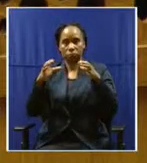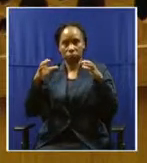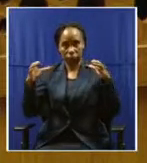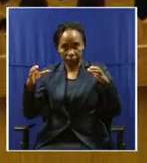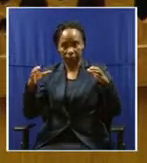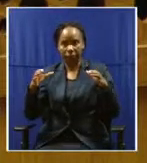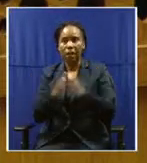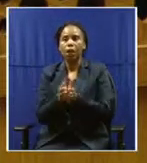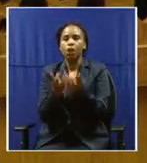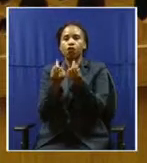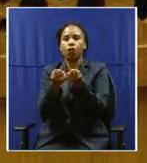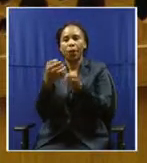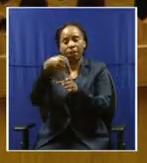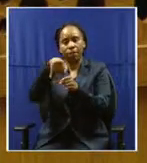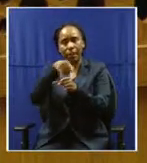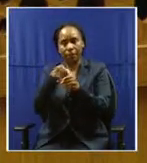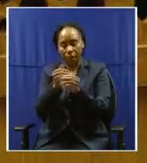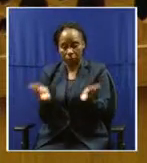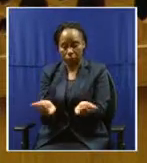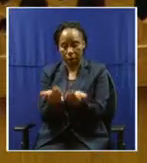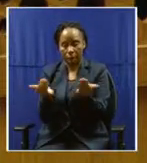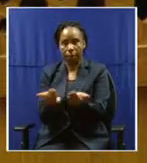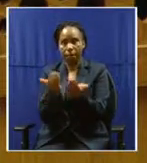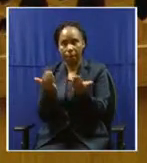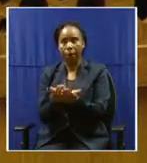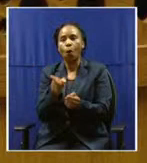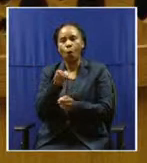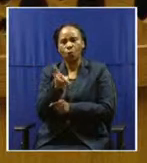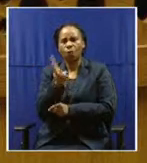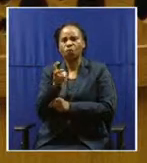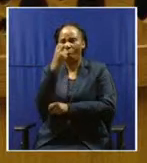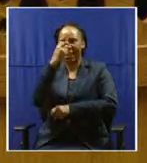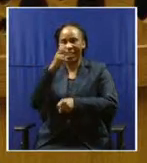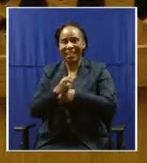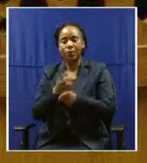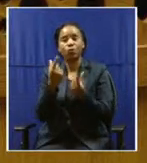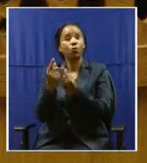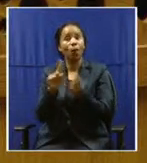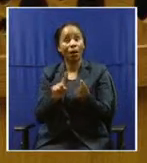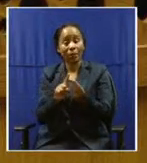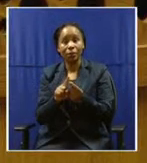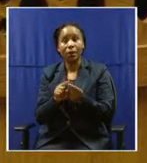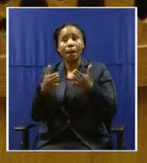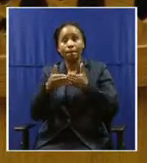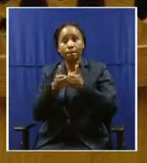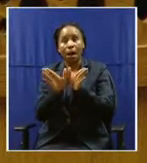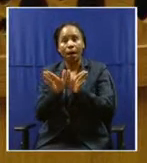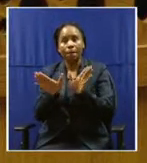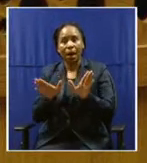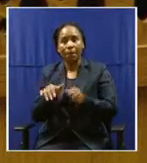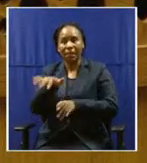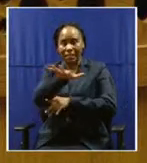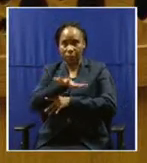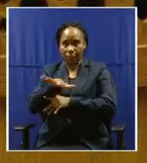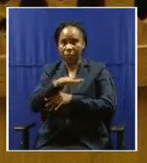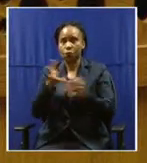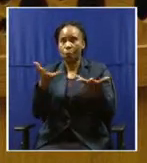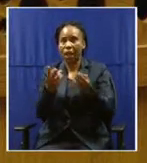new investment. They are also necessary to create space for new entrants into the